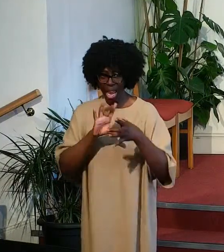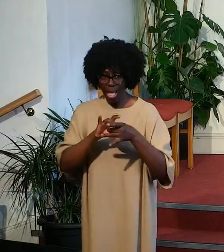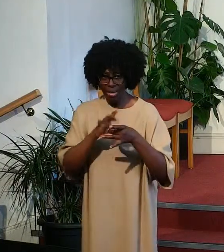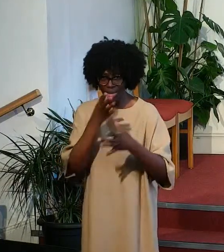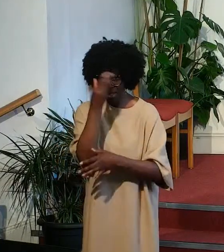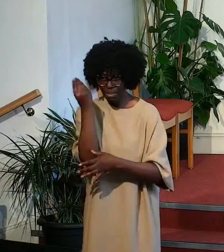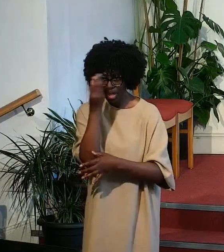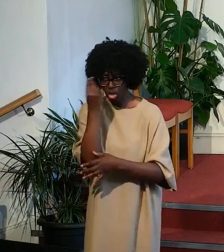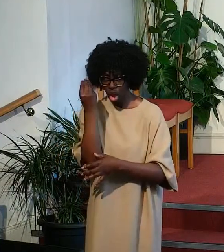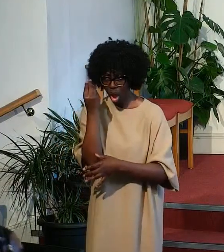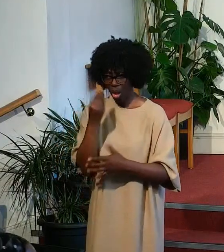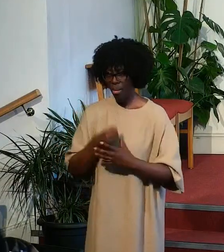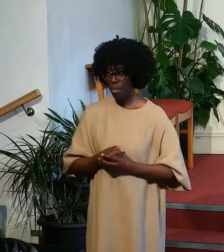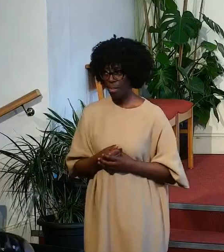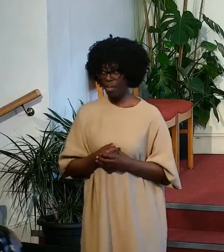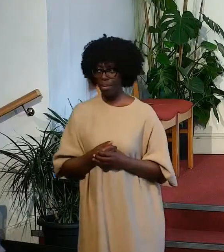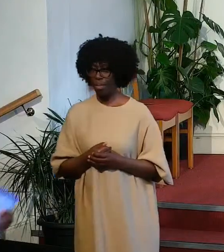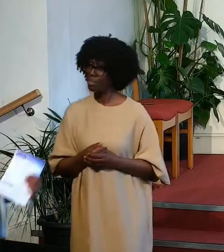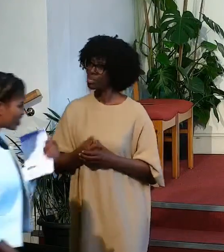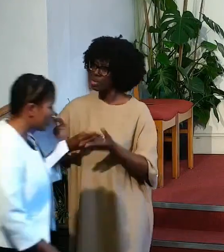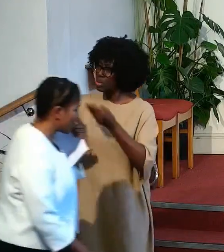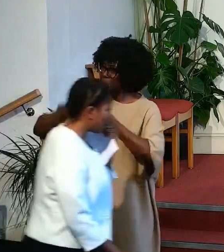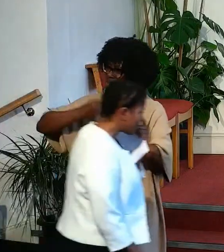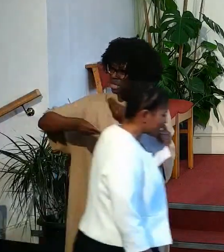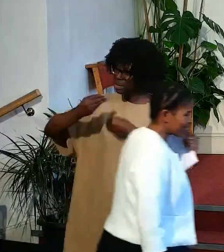community to understand?